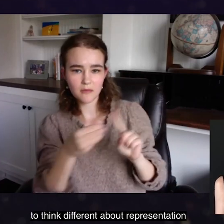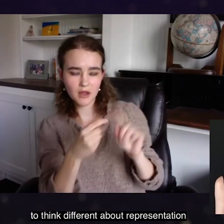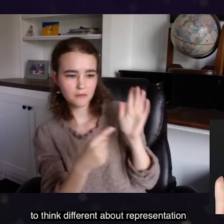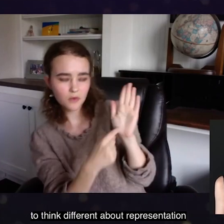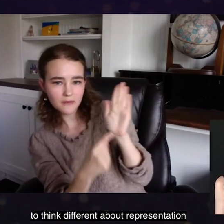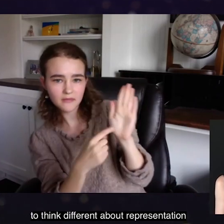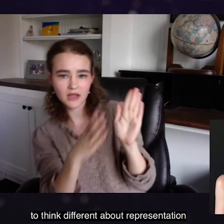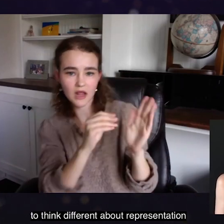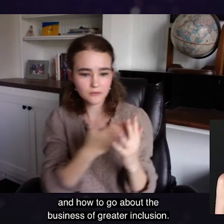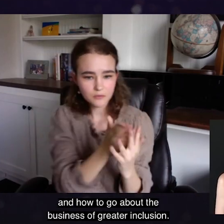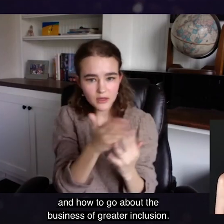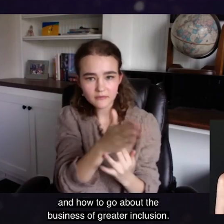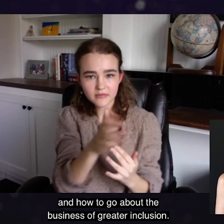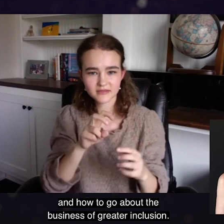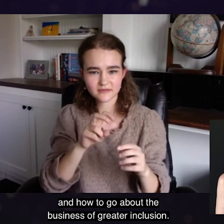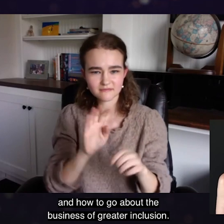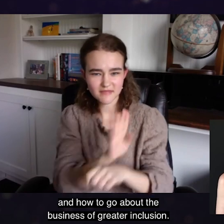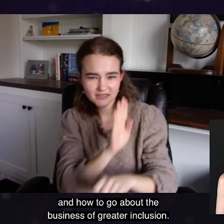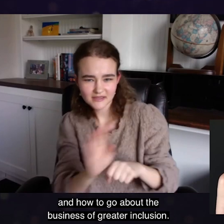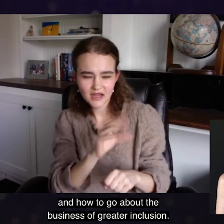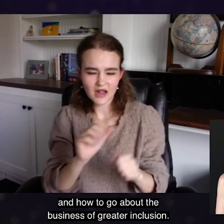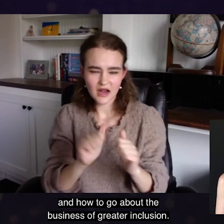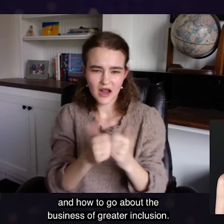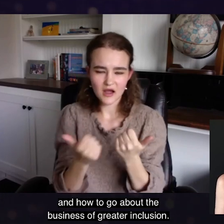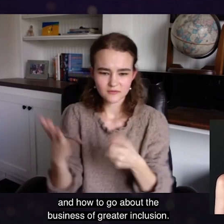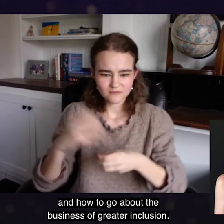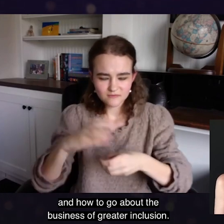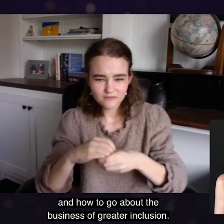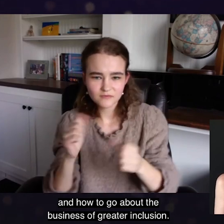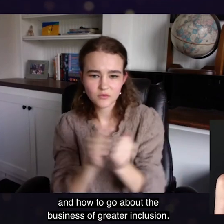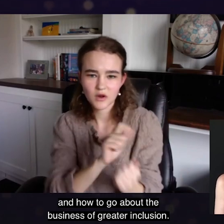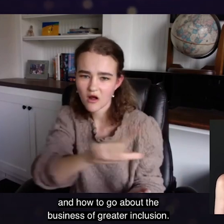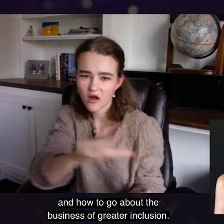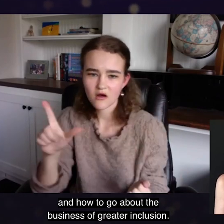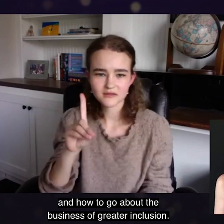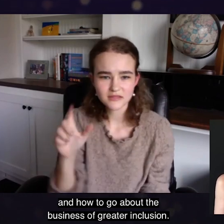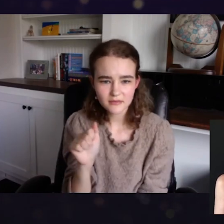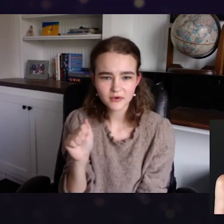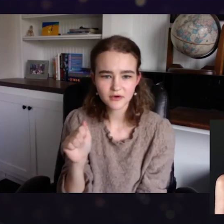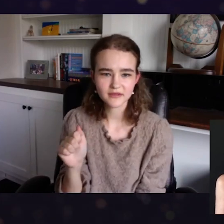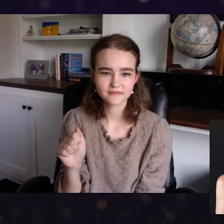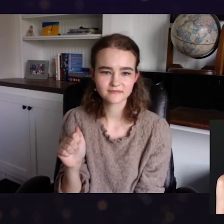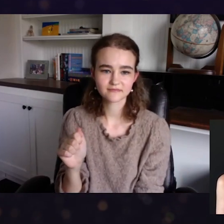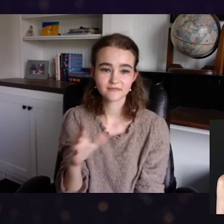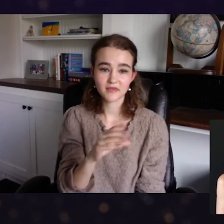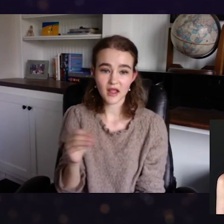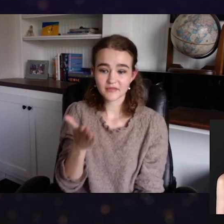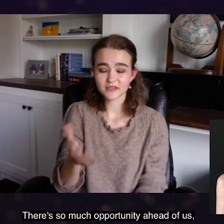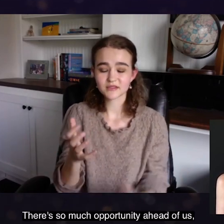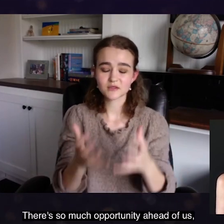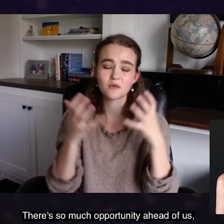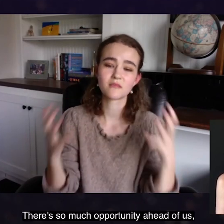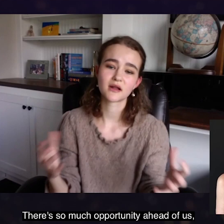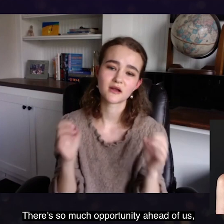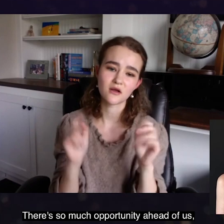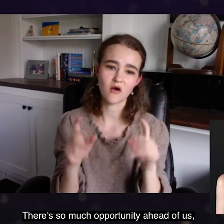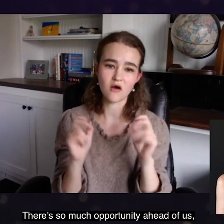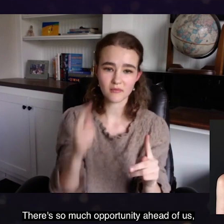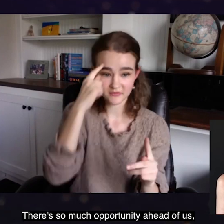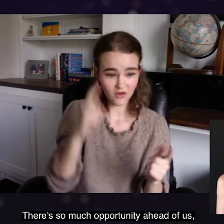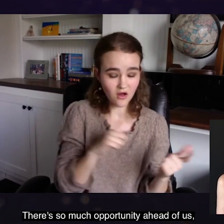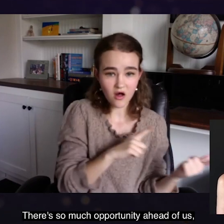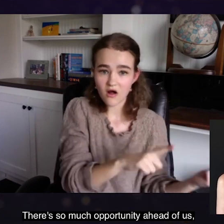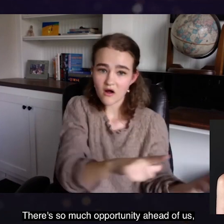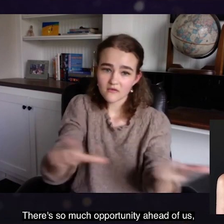about representation and how to go about the business of greater inclusion. There is so much